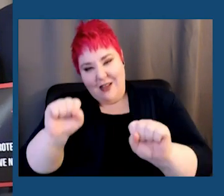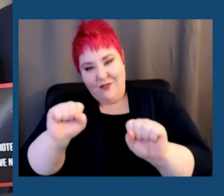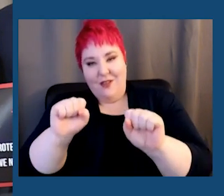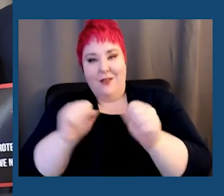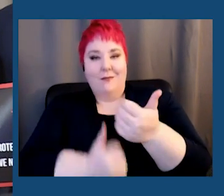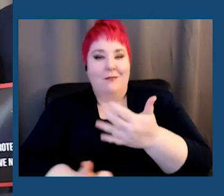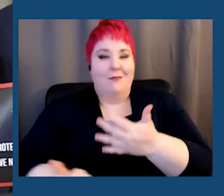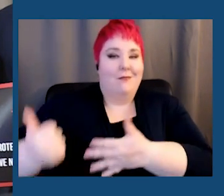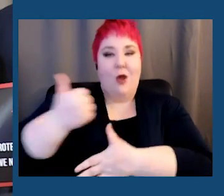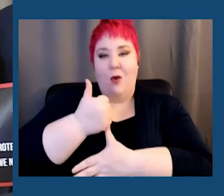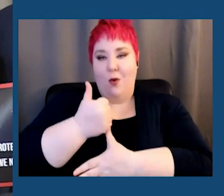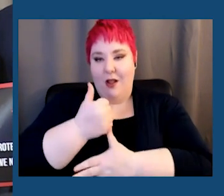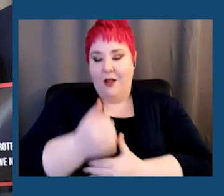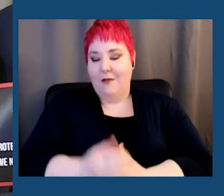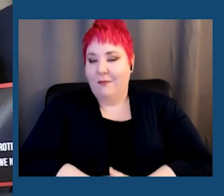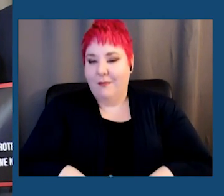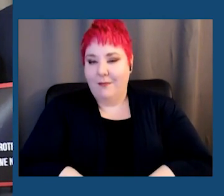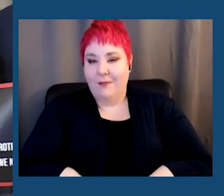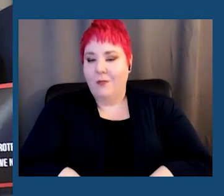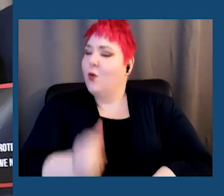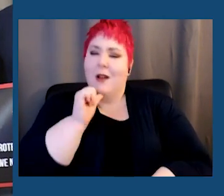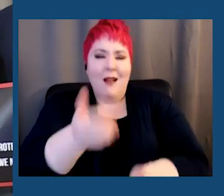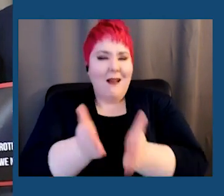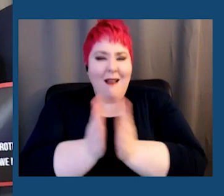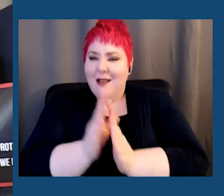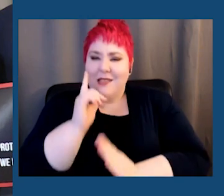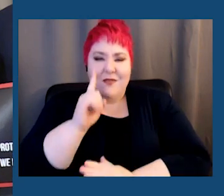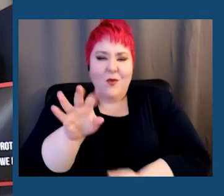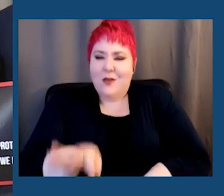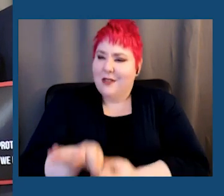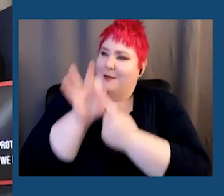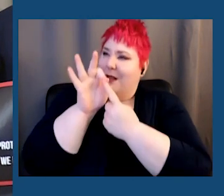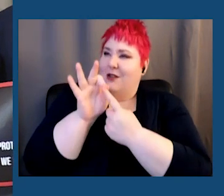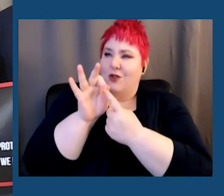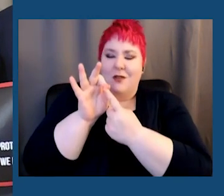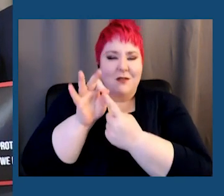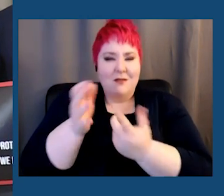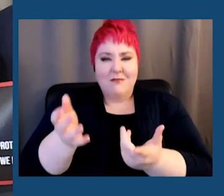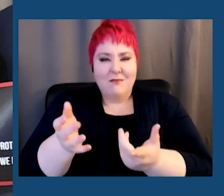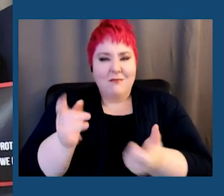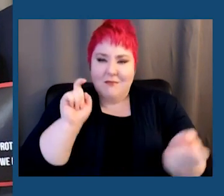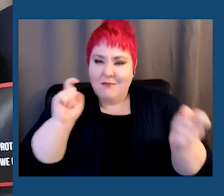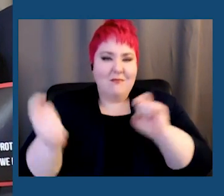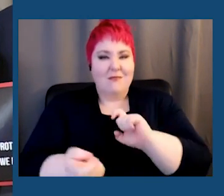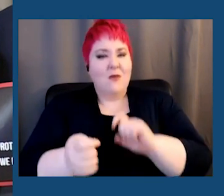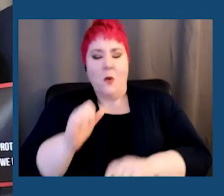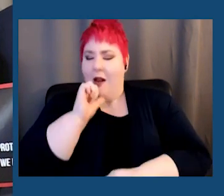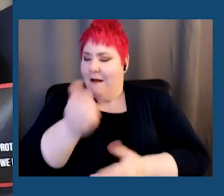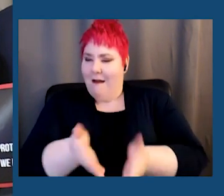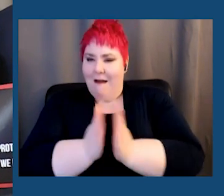We're not asking for anything special. We're not asking for special right.